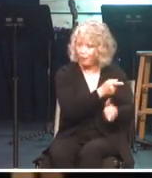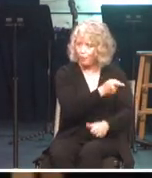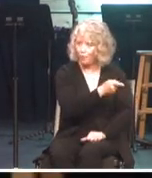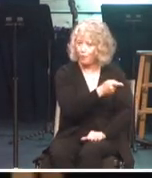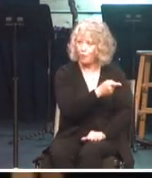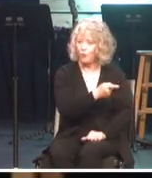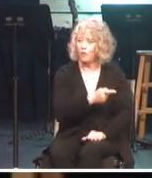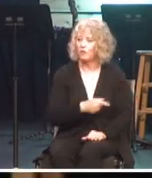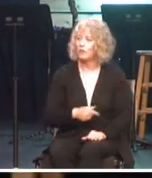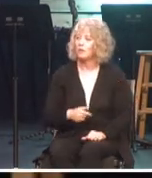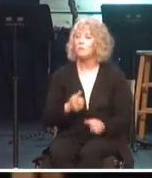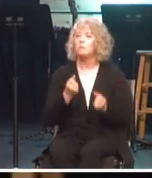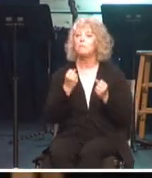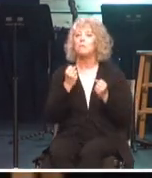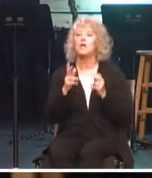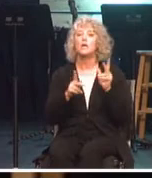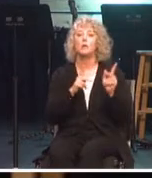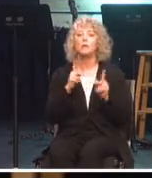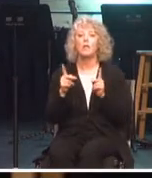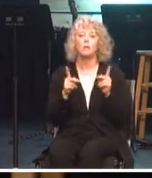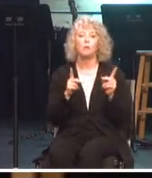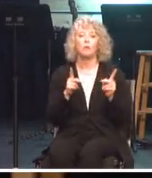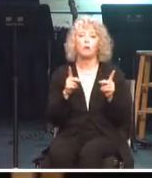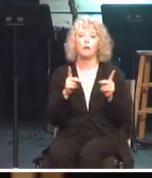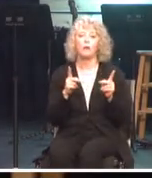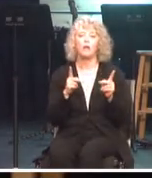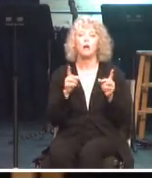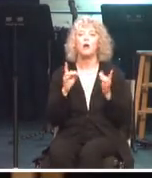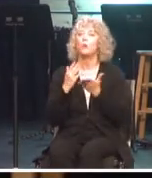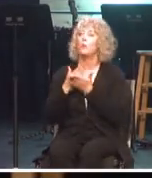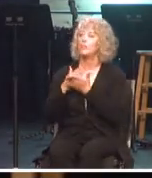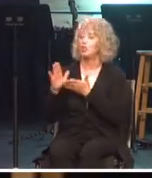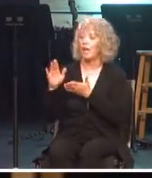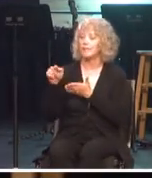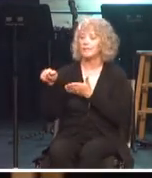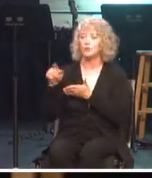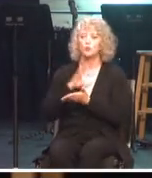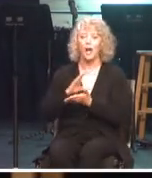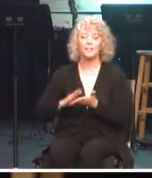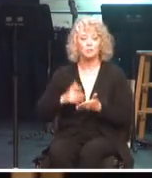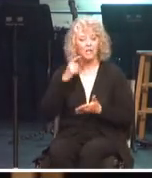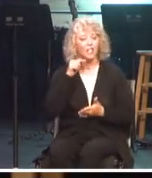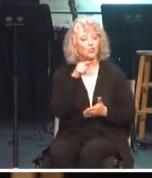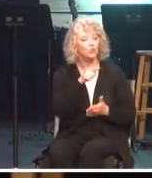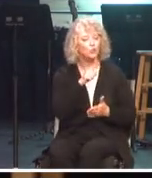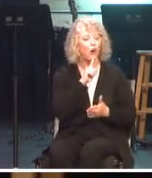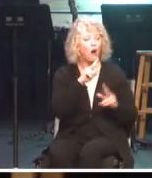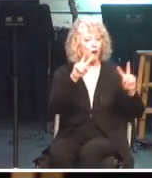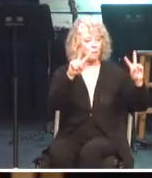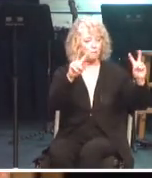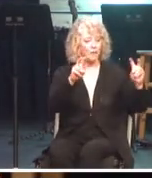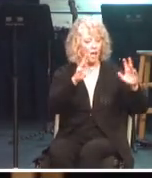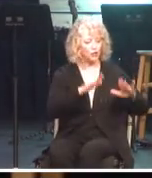Men and women reject Christ because they are children of Satan.